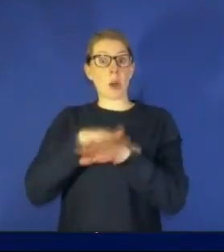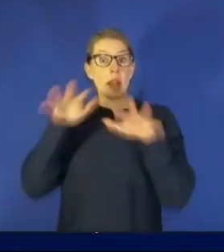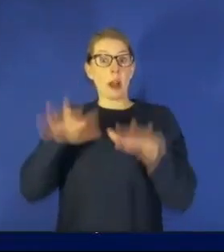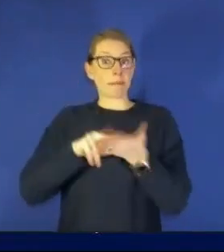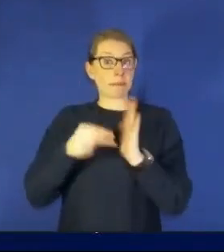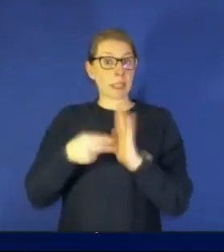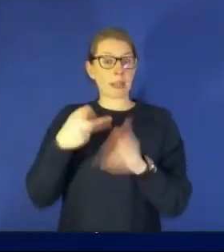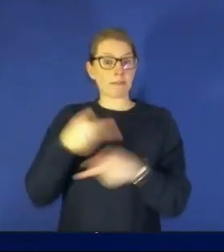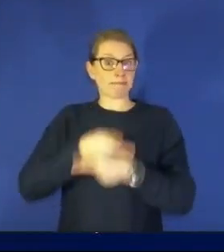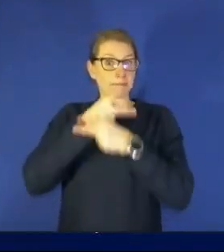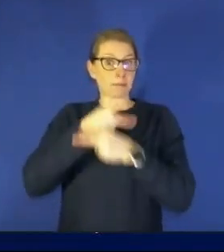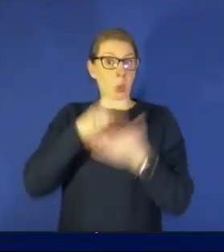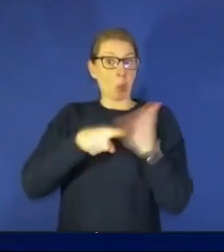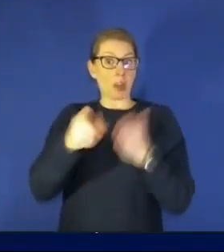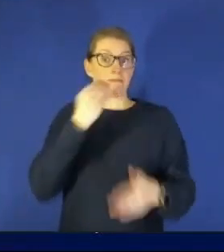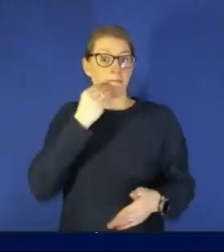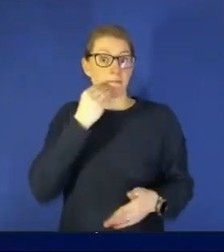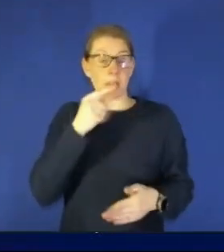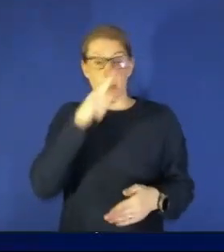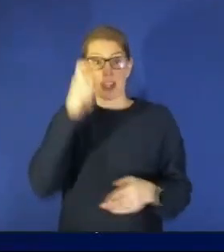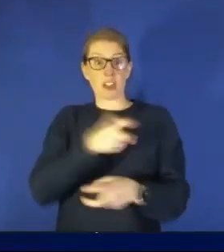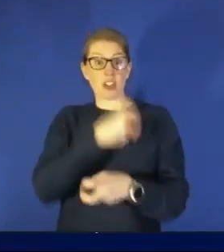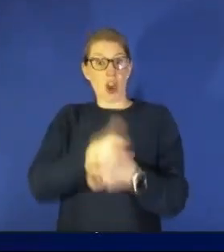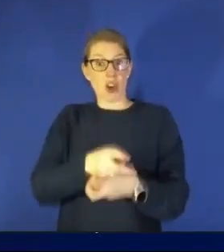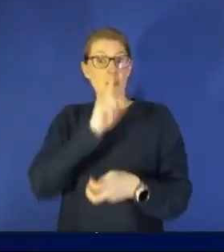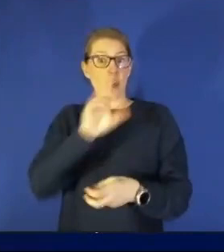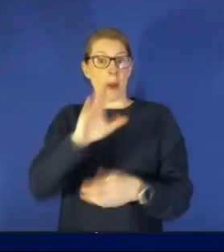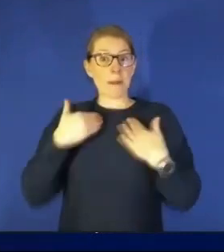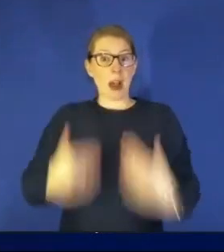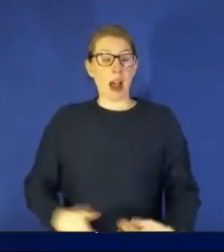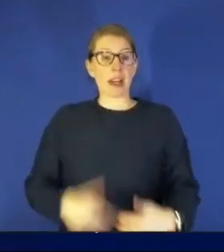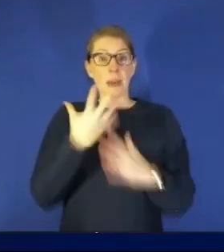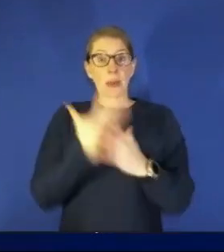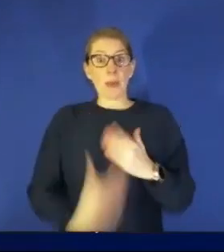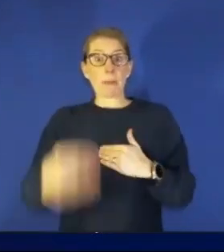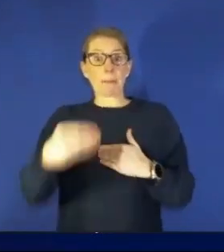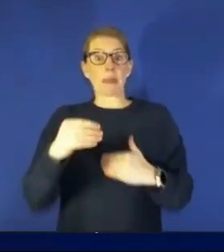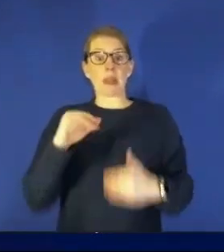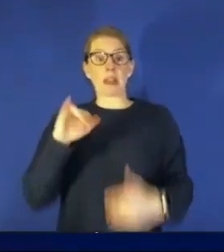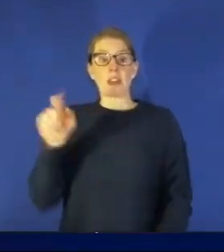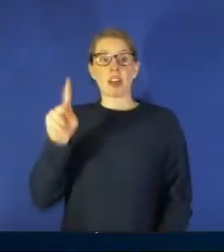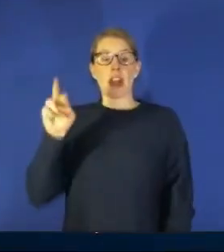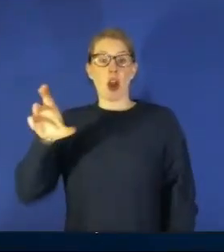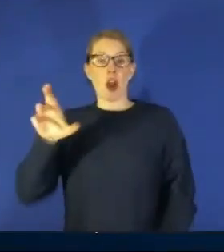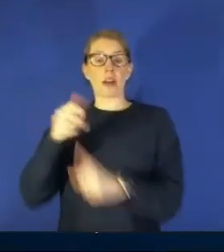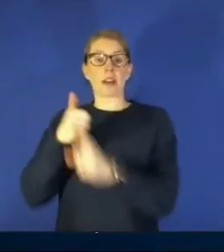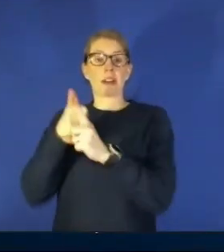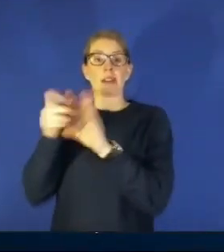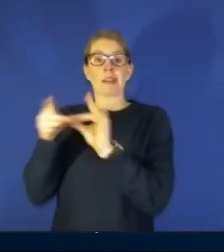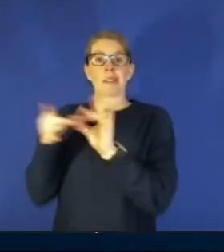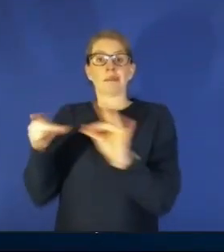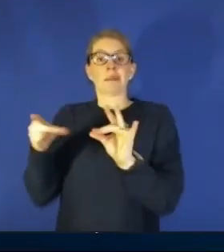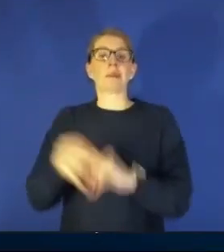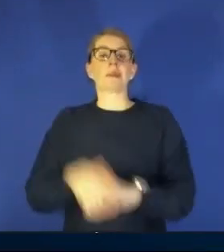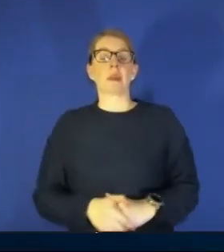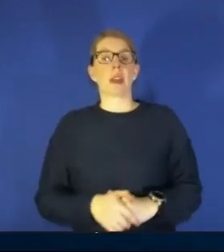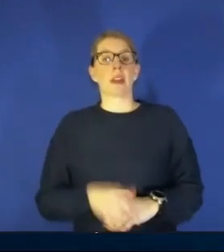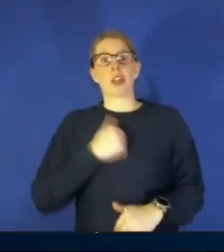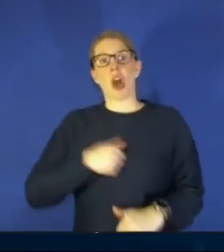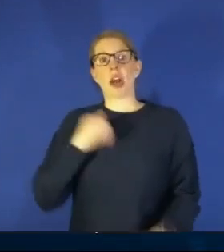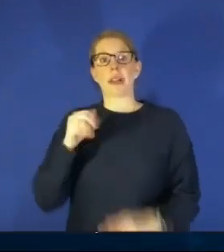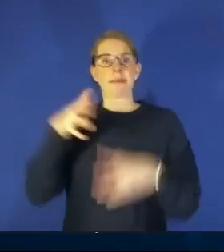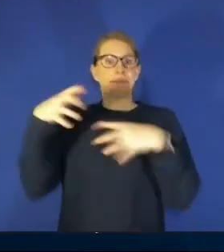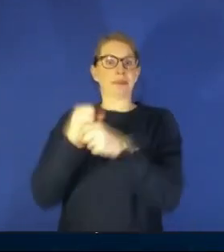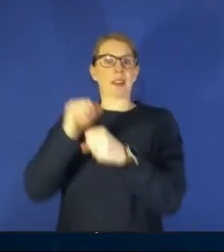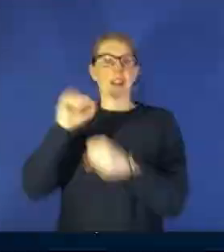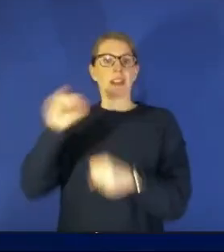take in because it's harder for your body to get it back out. And JKR can comment on the Jessica Kalender-Rich can comment a little bit to that. Sorry, I call you JKR. Have for